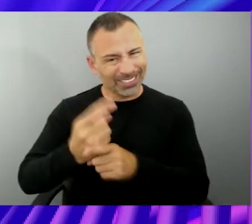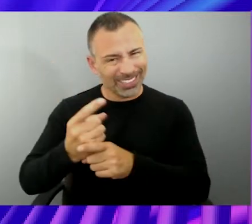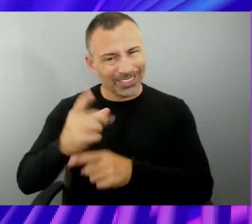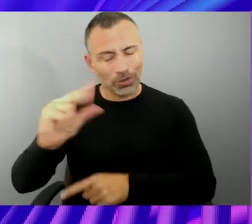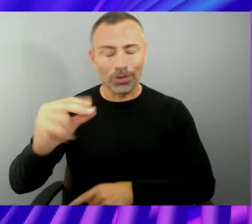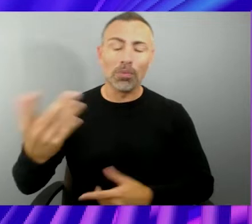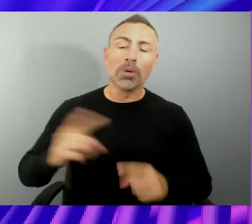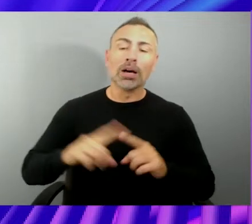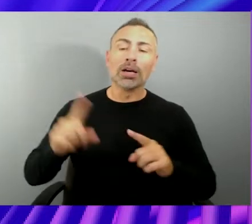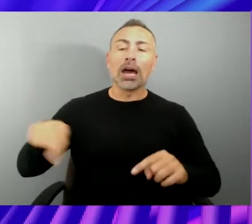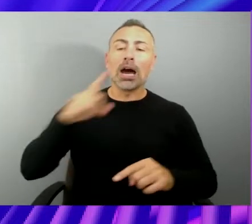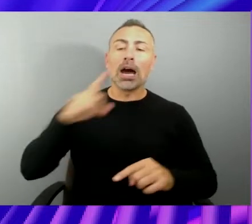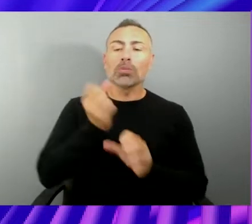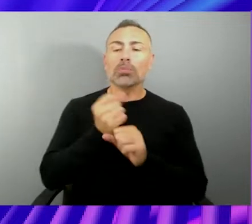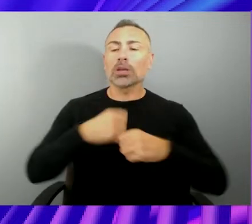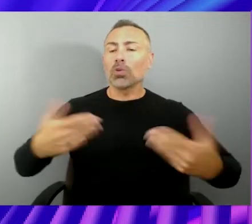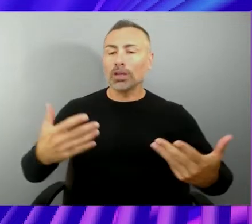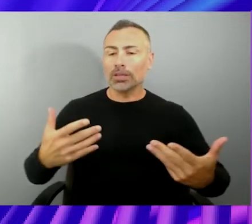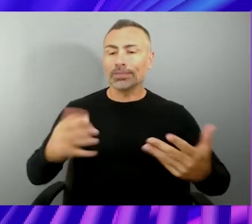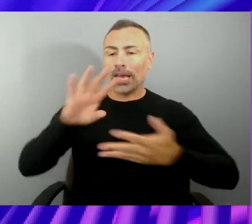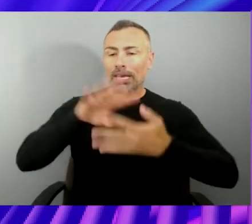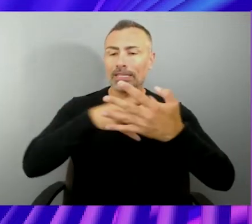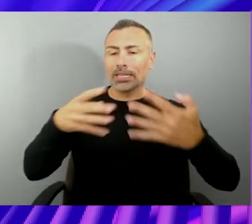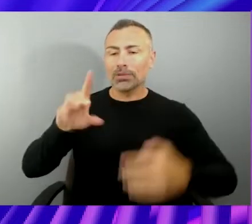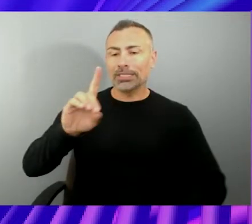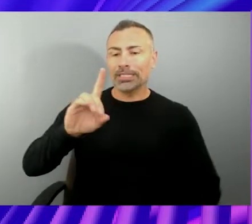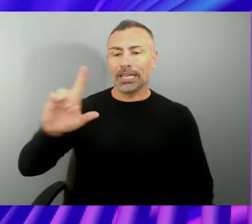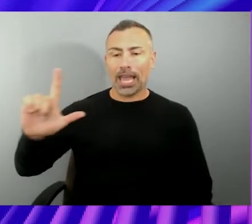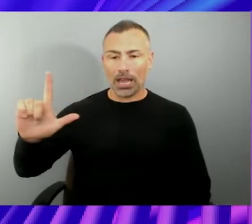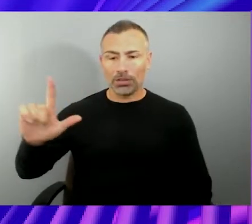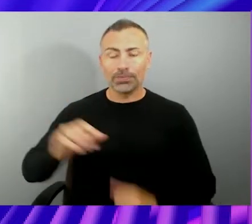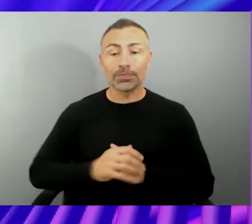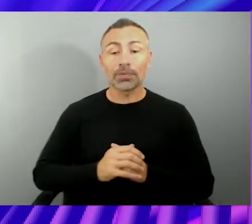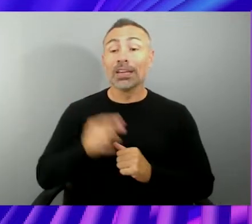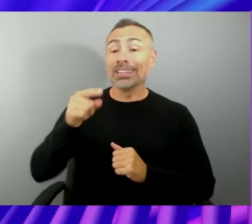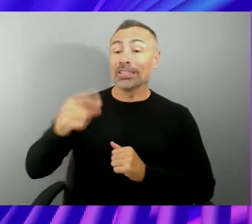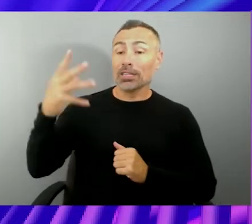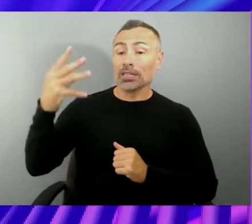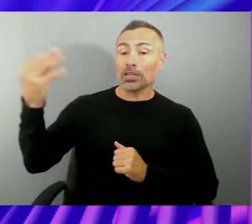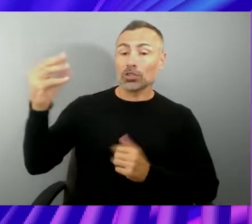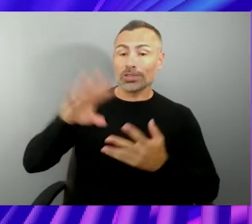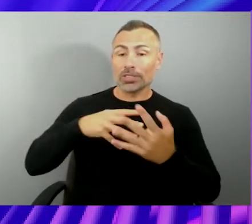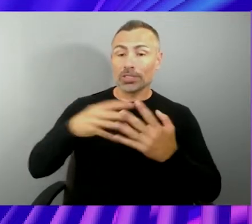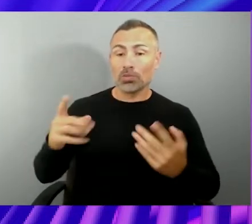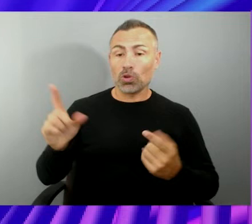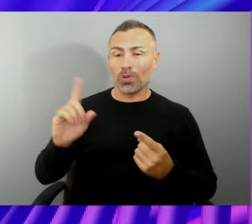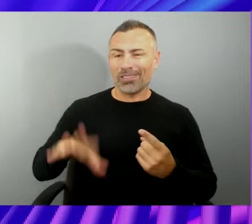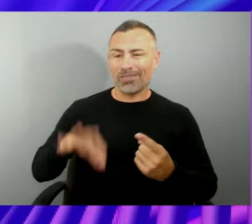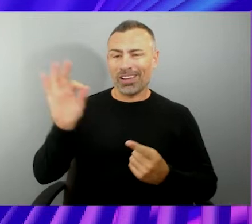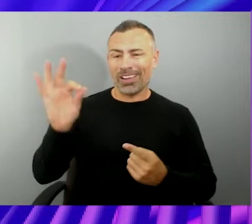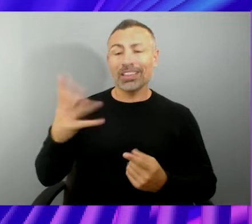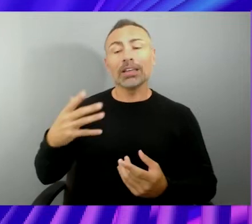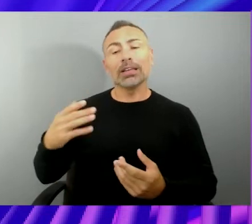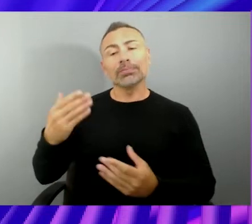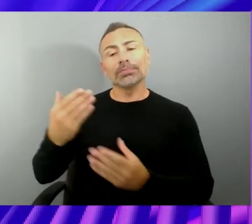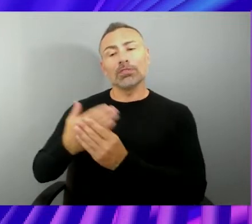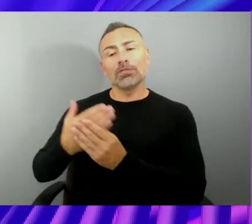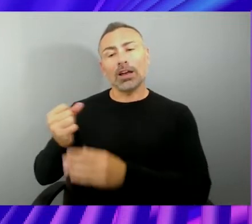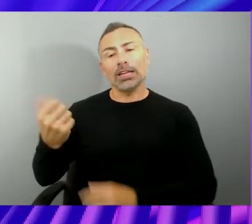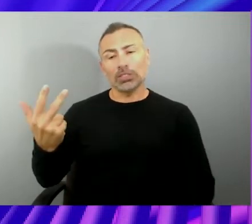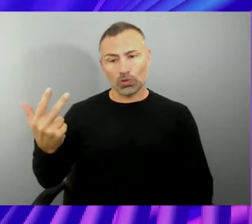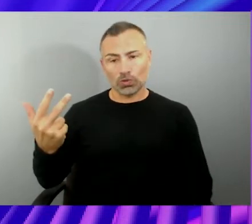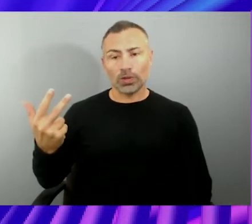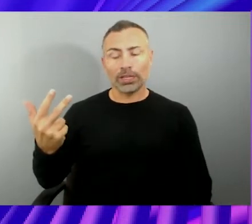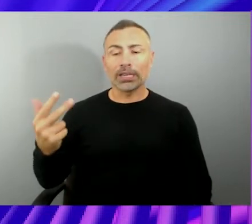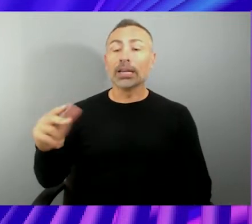this DDL table, and I'm going to create this external table in my S3 Access Logs database, and then I'm going to